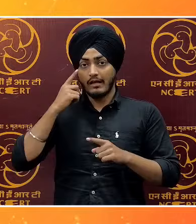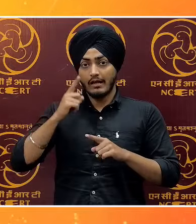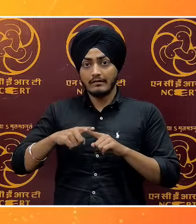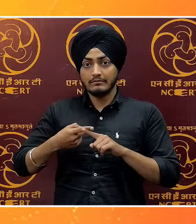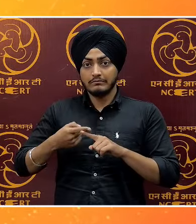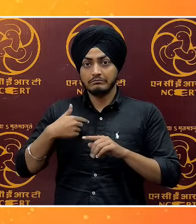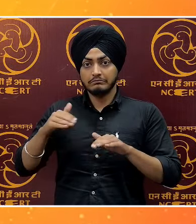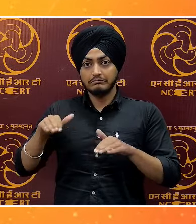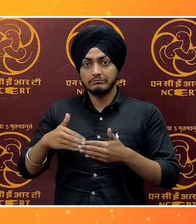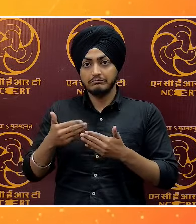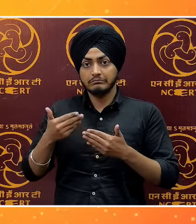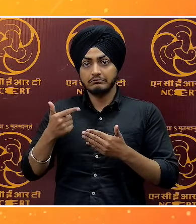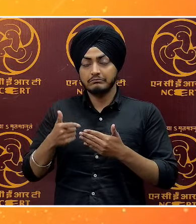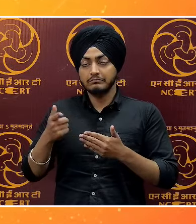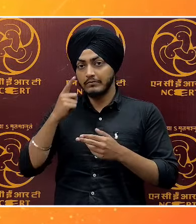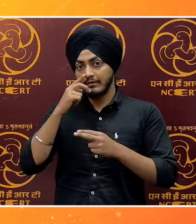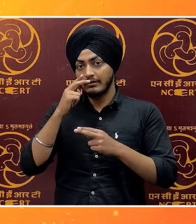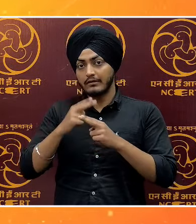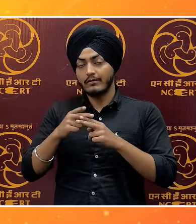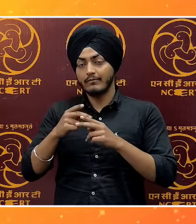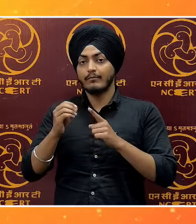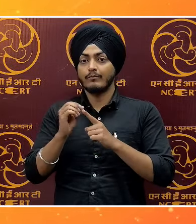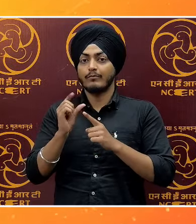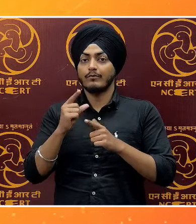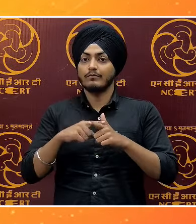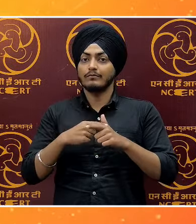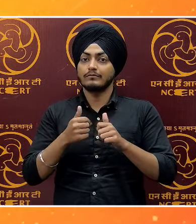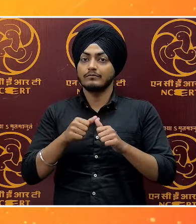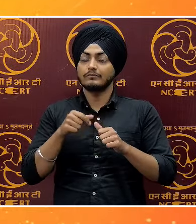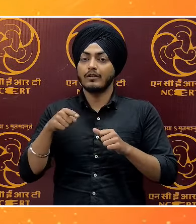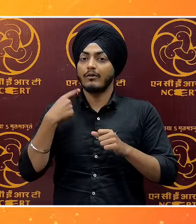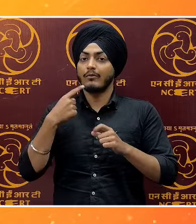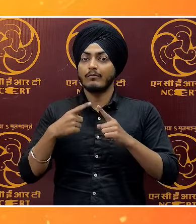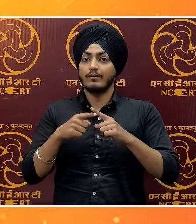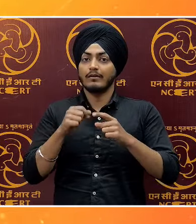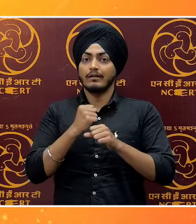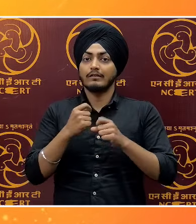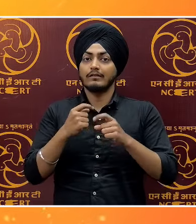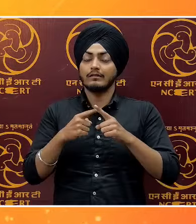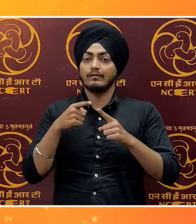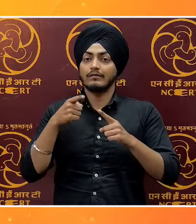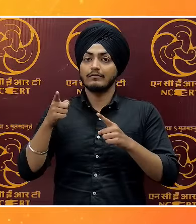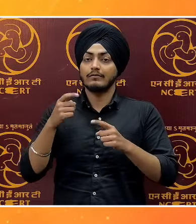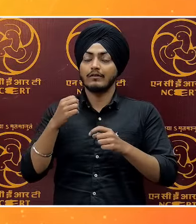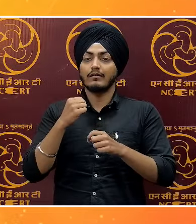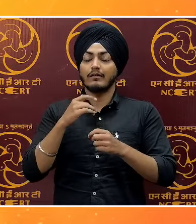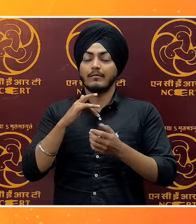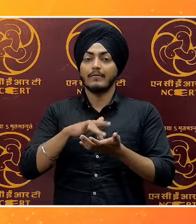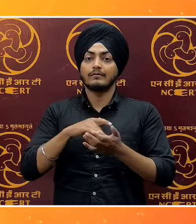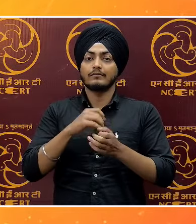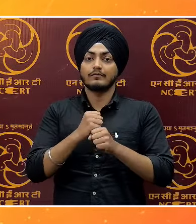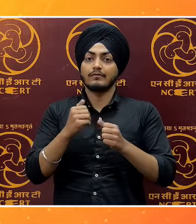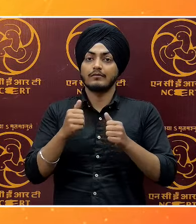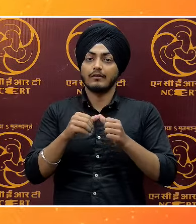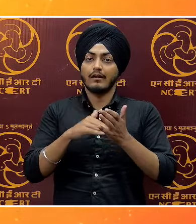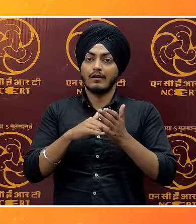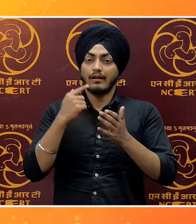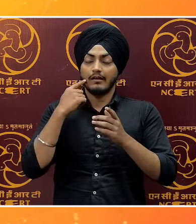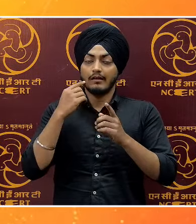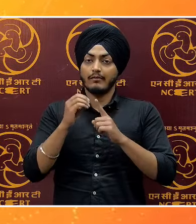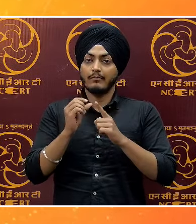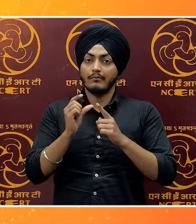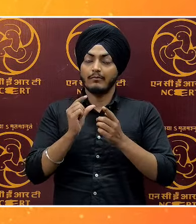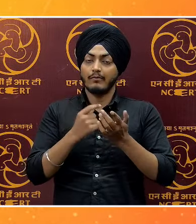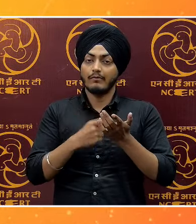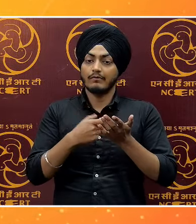in welcoming Miss Pooja Rana. Ma'am is TGT English from SKV Gazipur. Ma'am, namaskar and very warm welcome to the session.